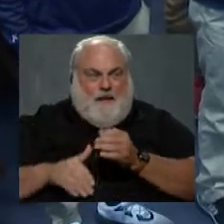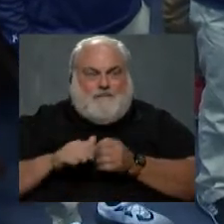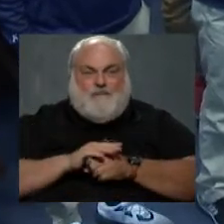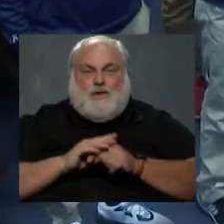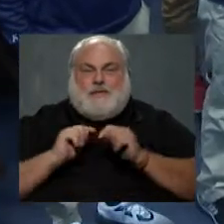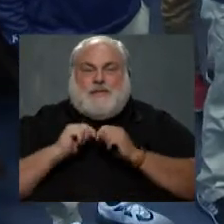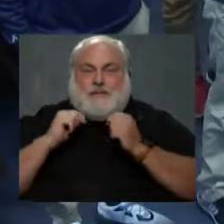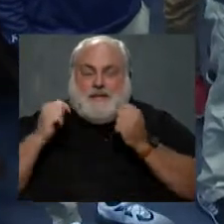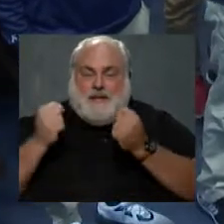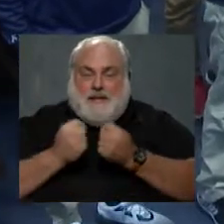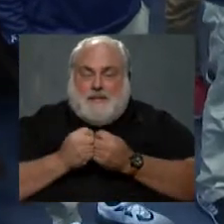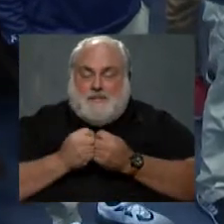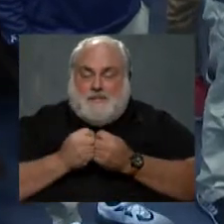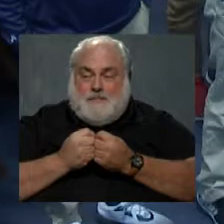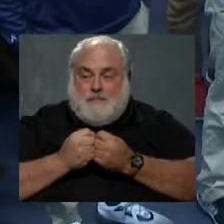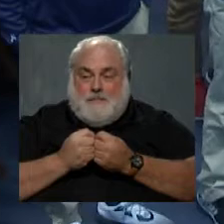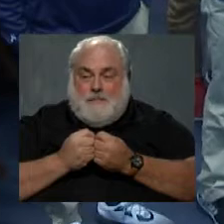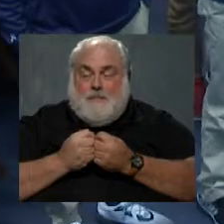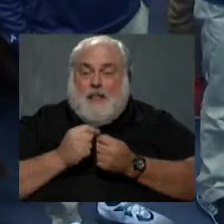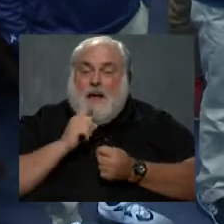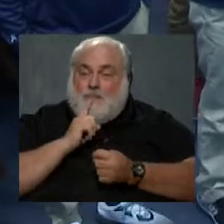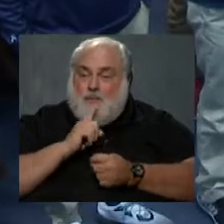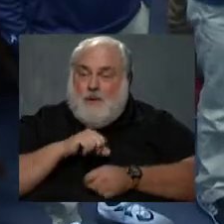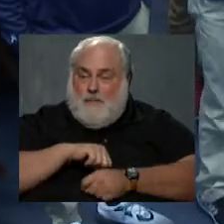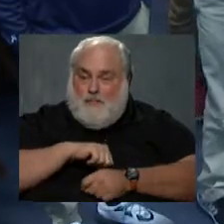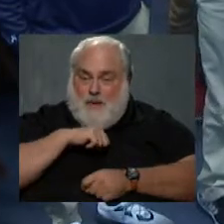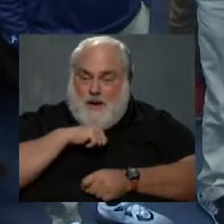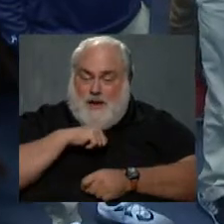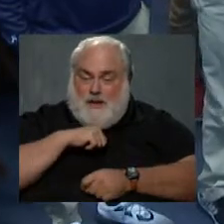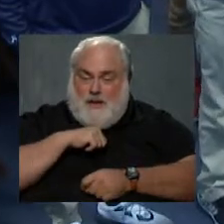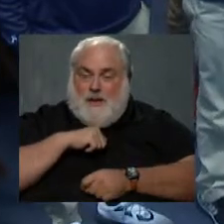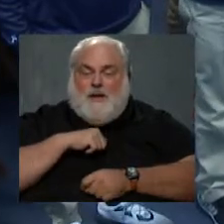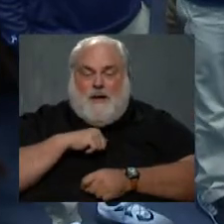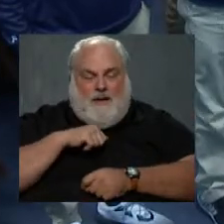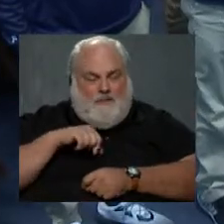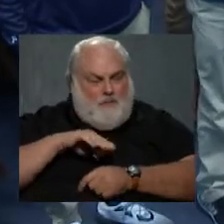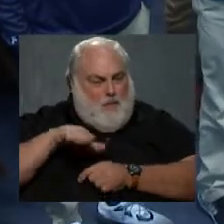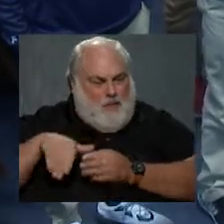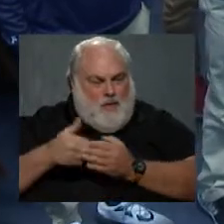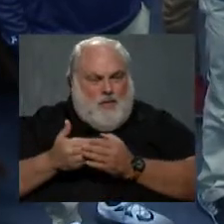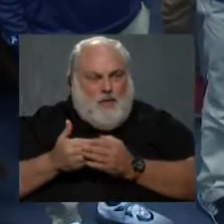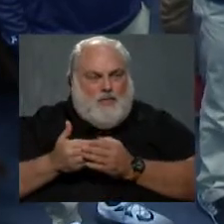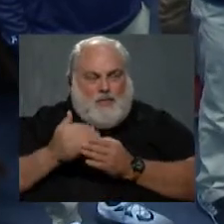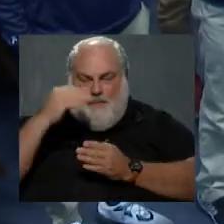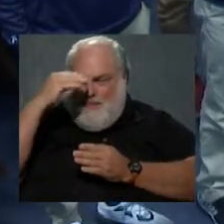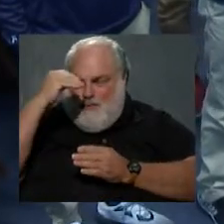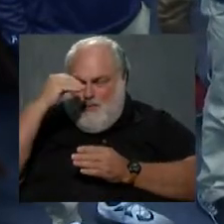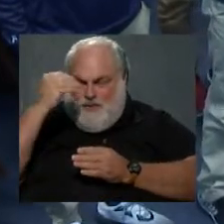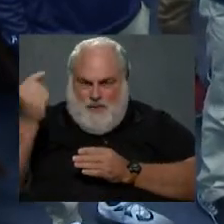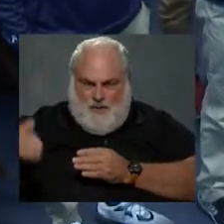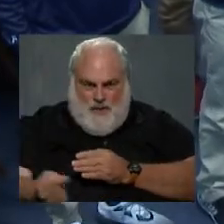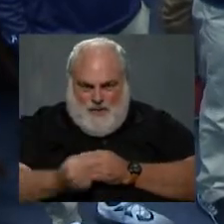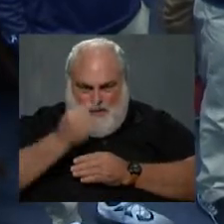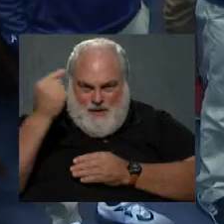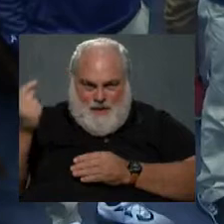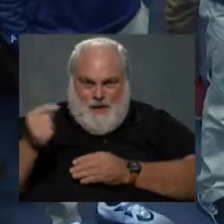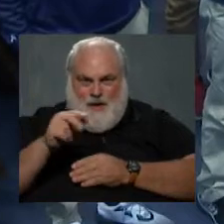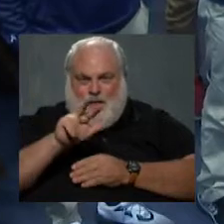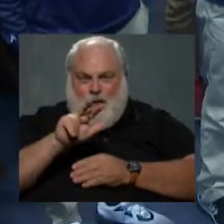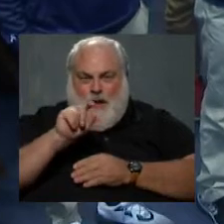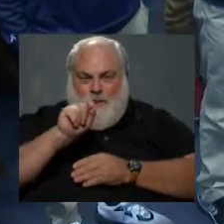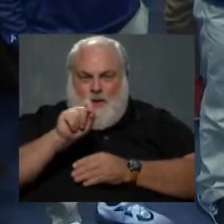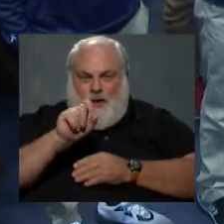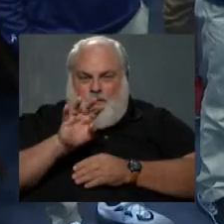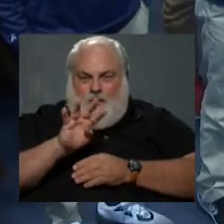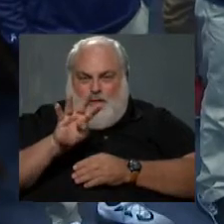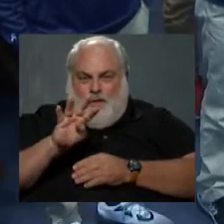team, too, I would just say is I'm as proud of them off the court as I am on. These guys carry a 3.44